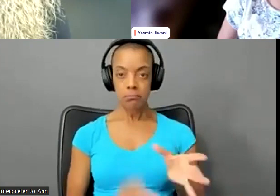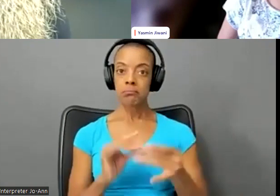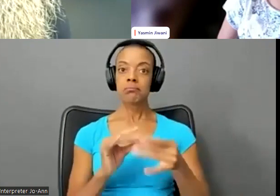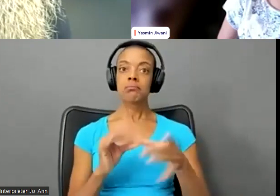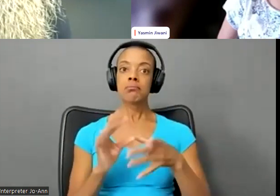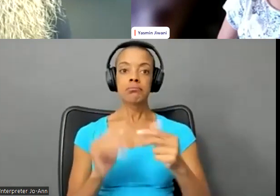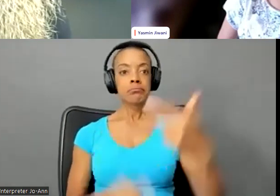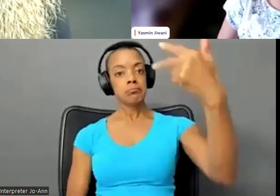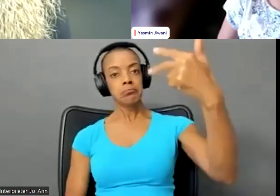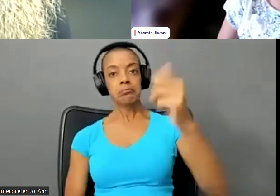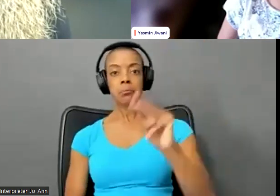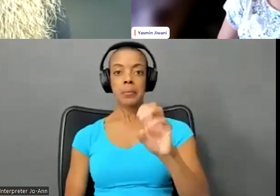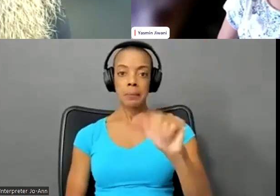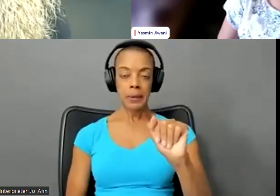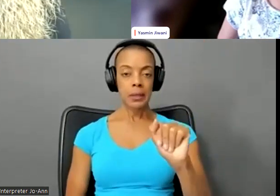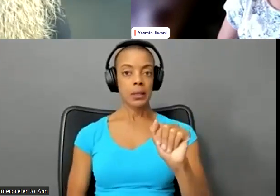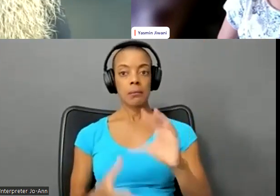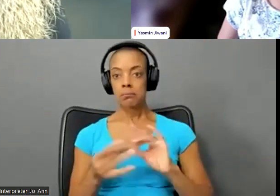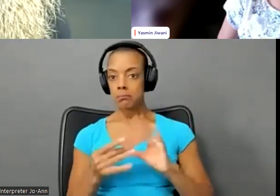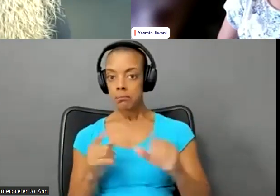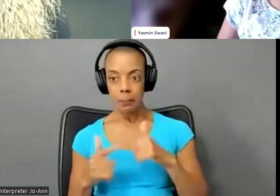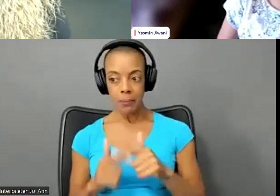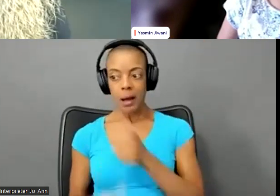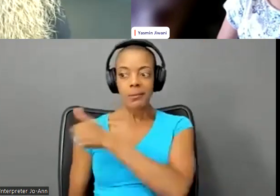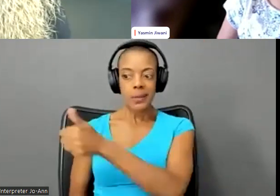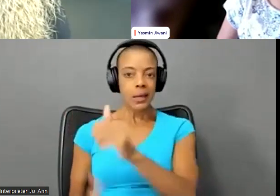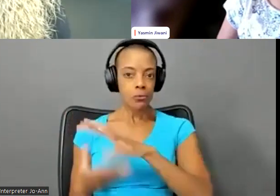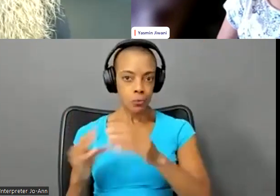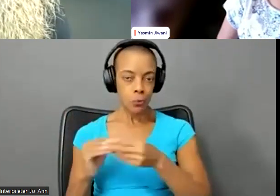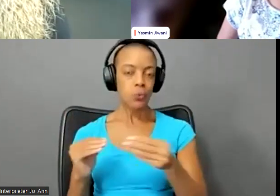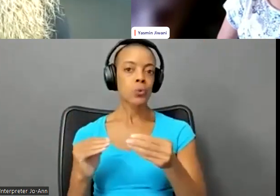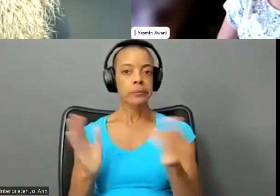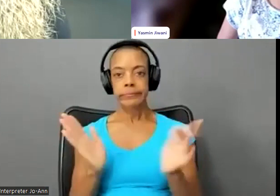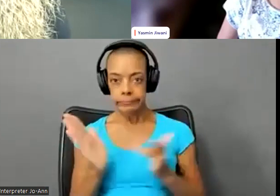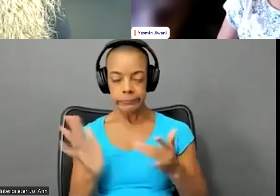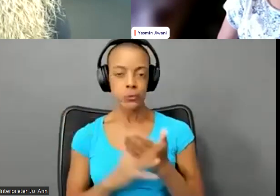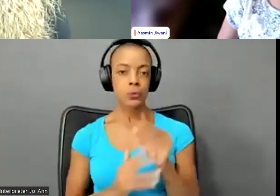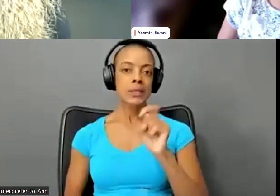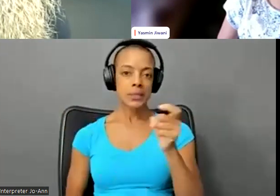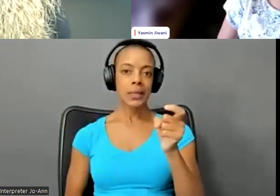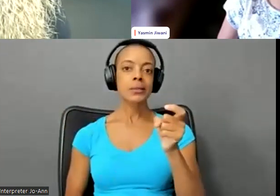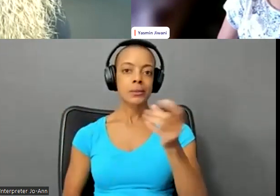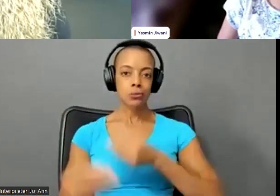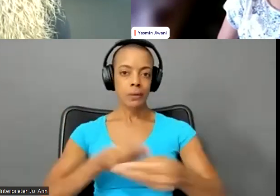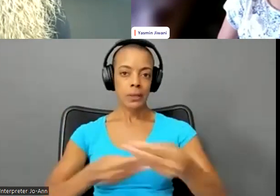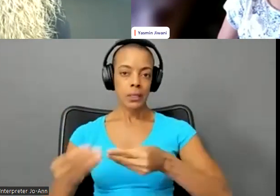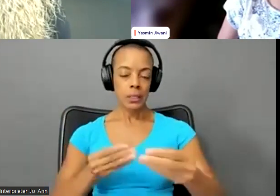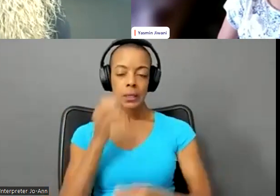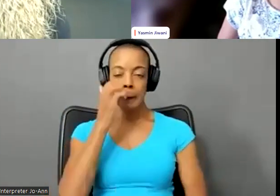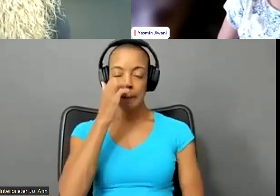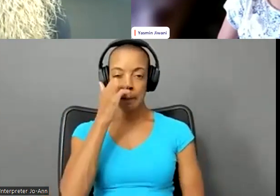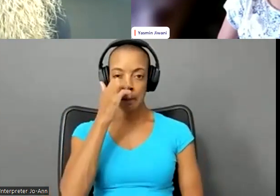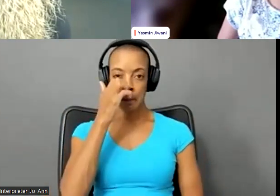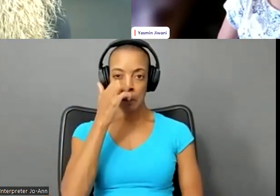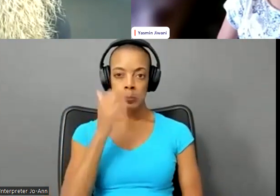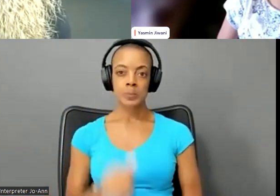about them having been exploited through sex trafficking. And I think